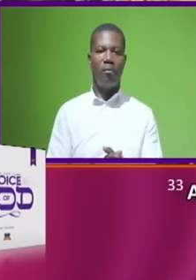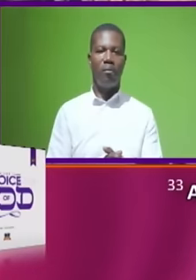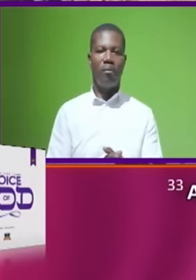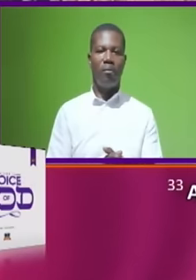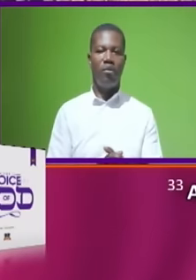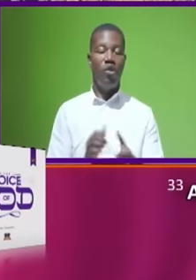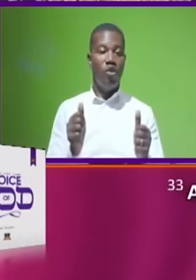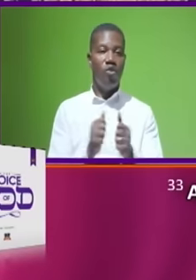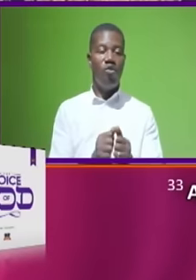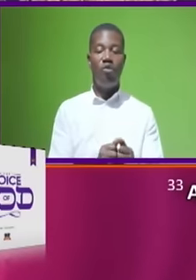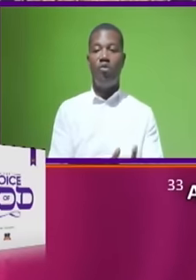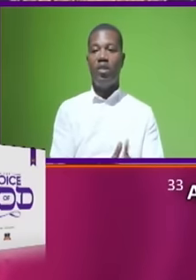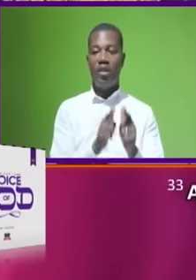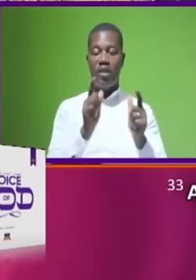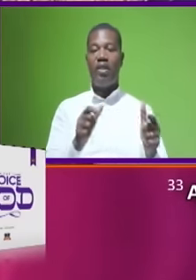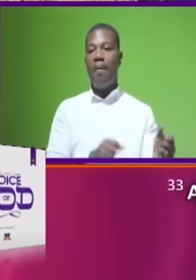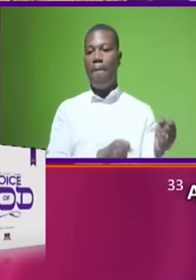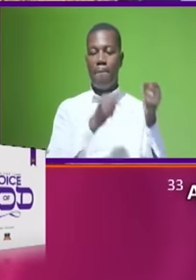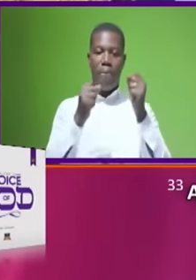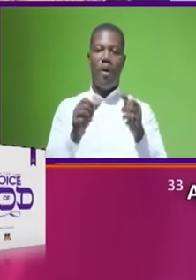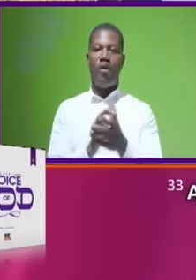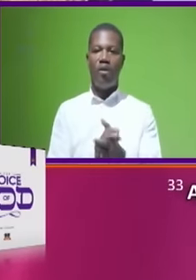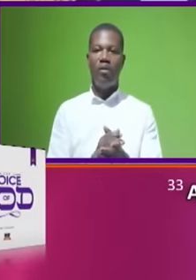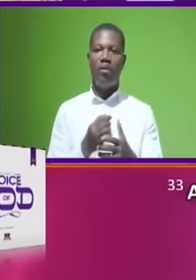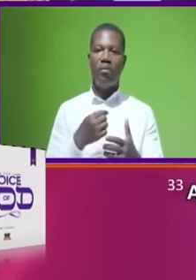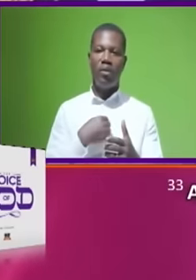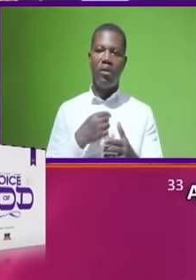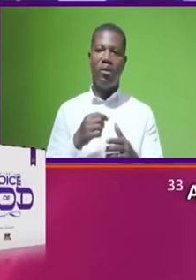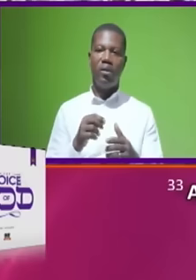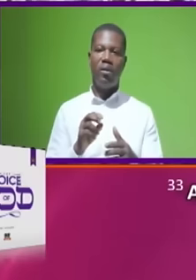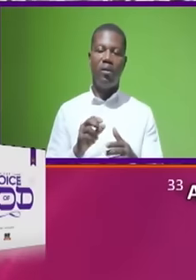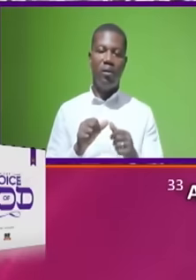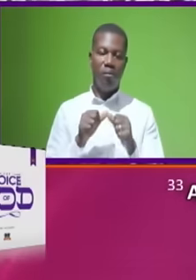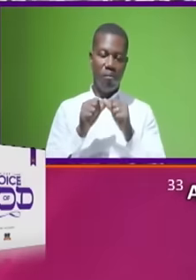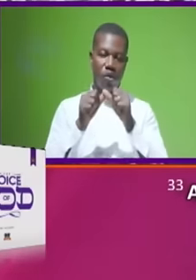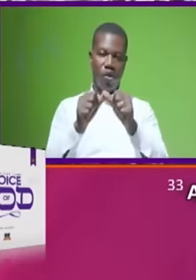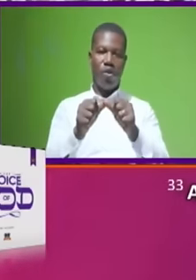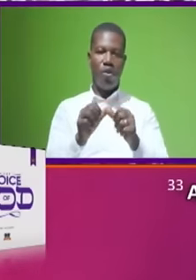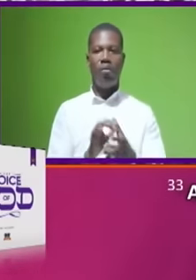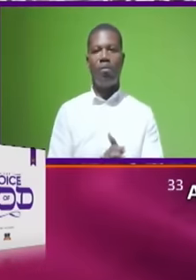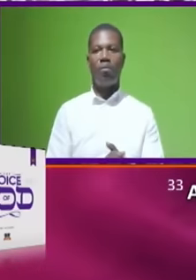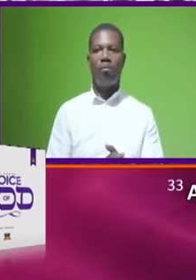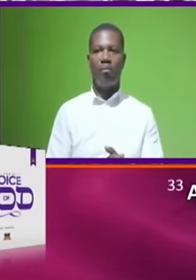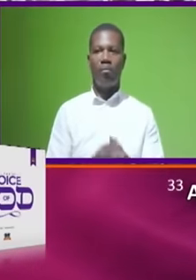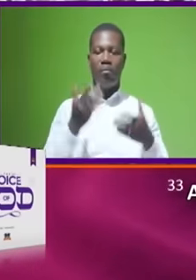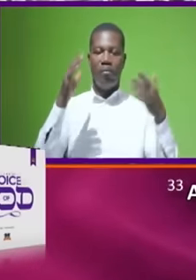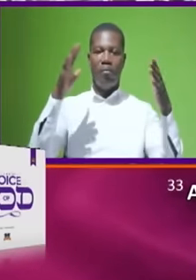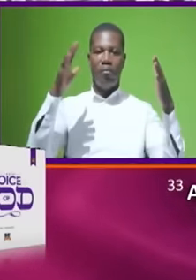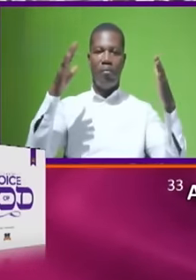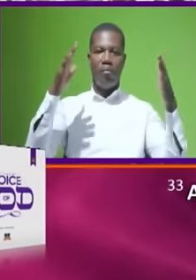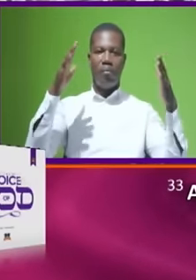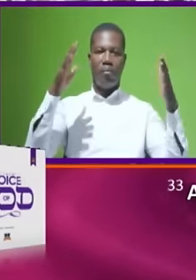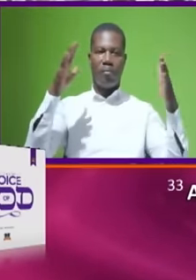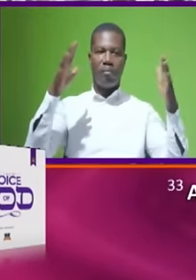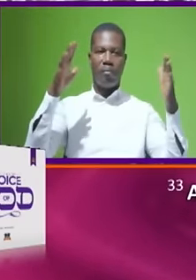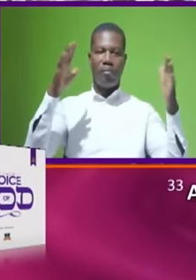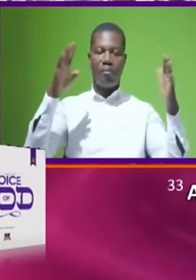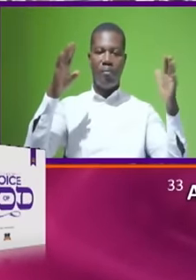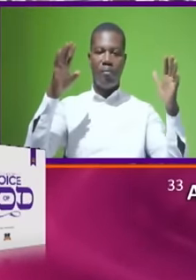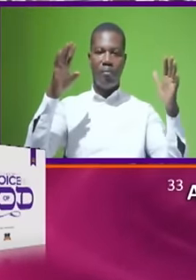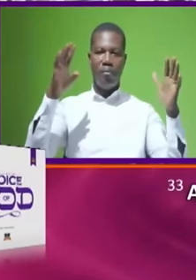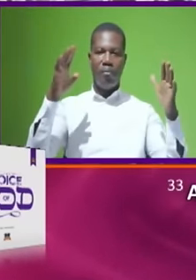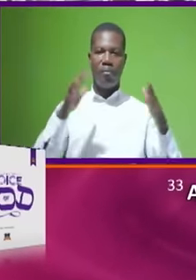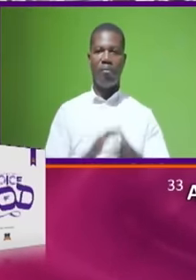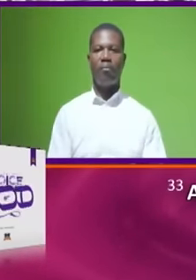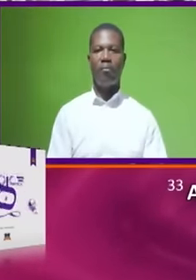With great power. Yes. And I'm going. So once the apostles testified with great